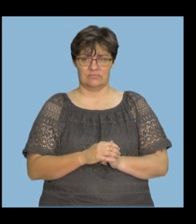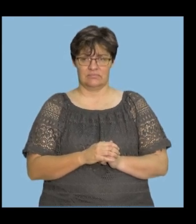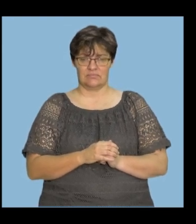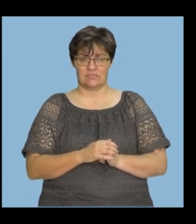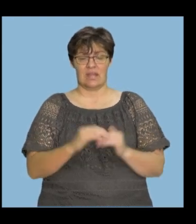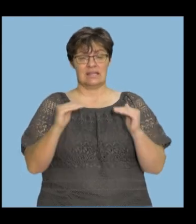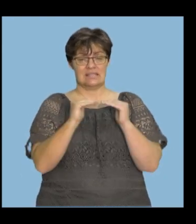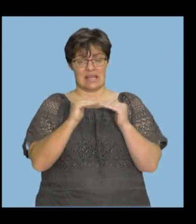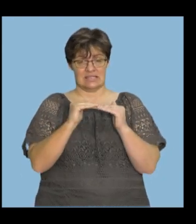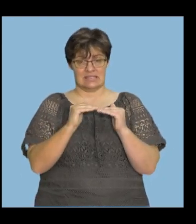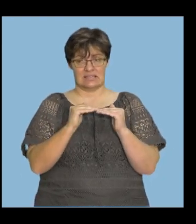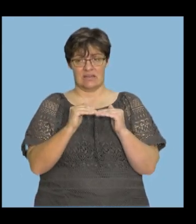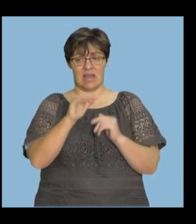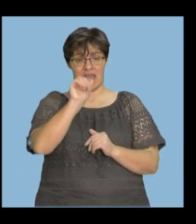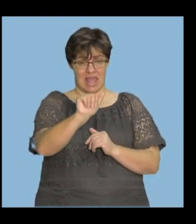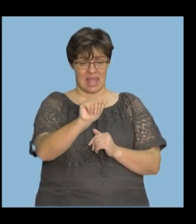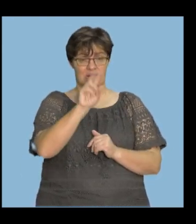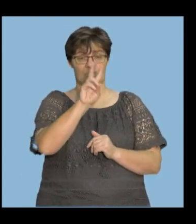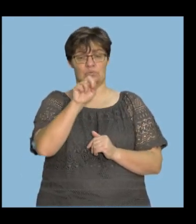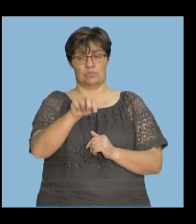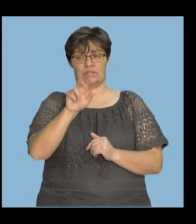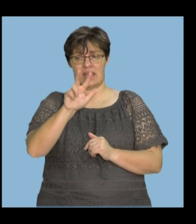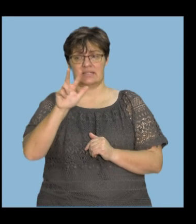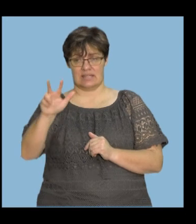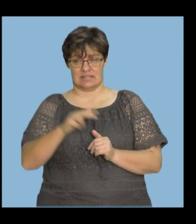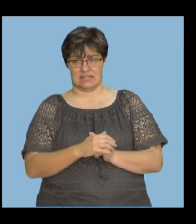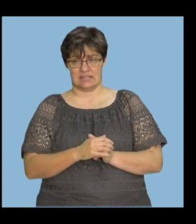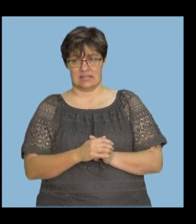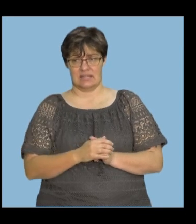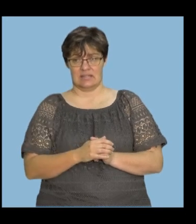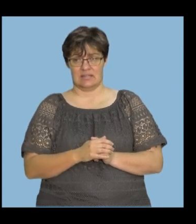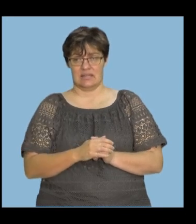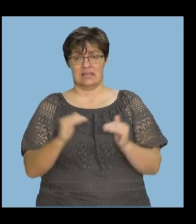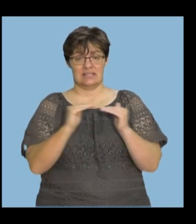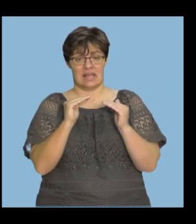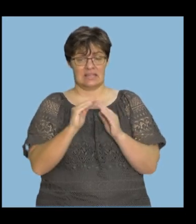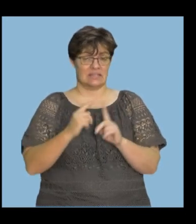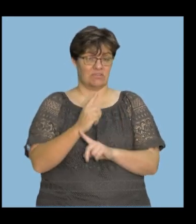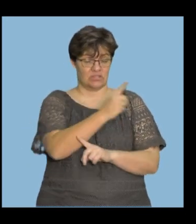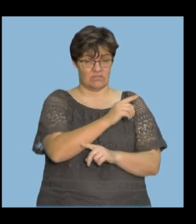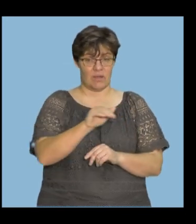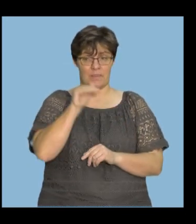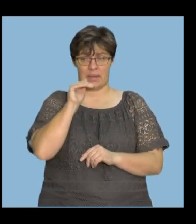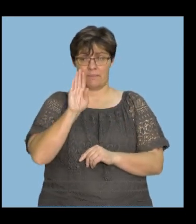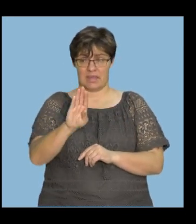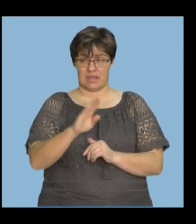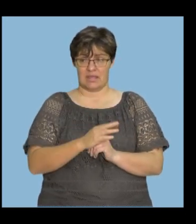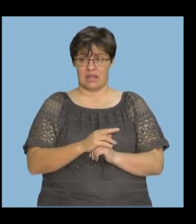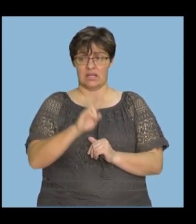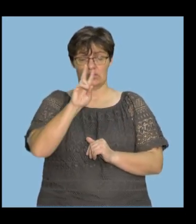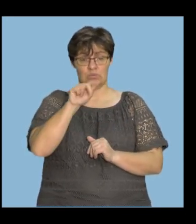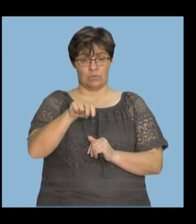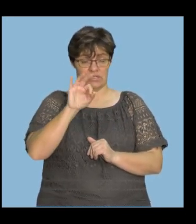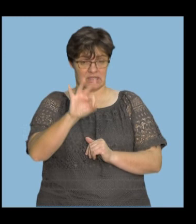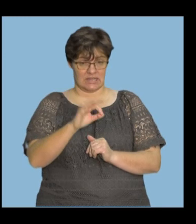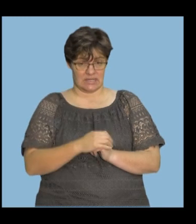standard deviation for bank A is 2.88. The standard deviation for bank B is